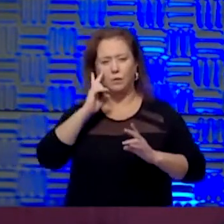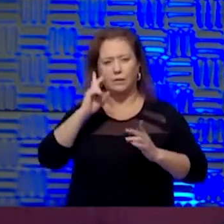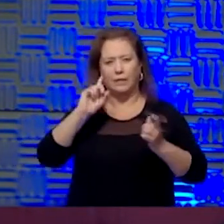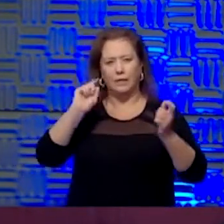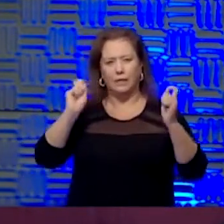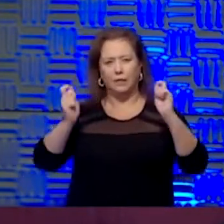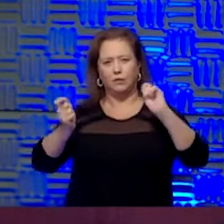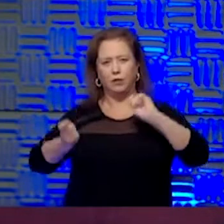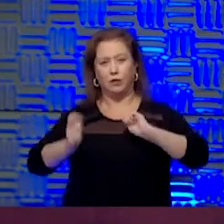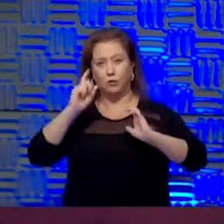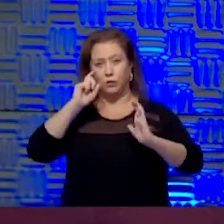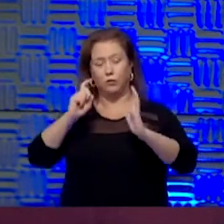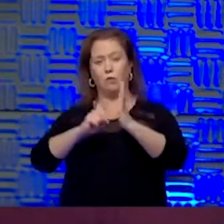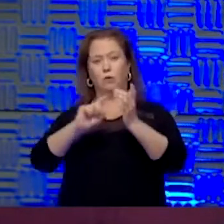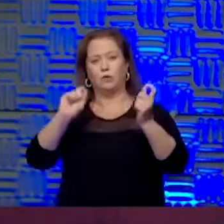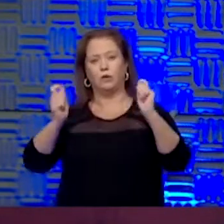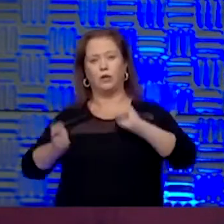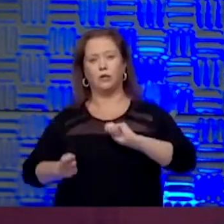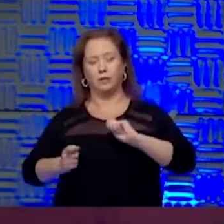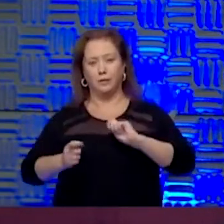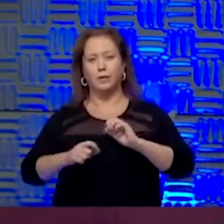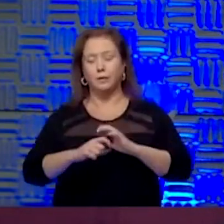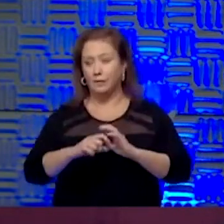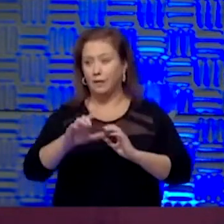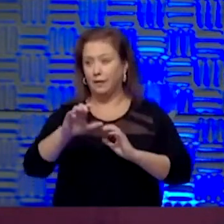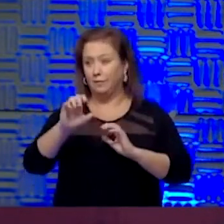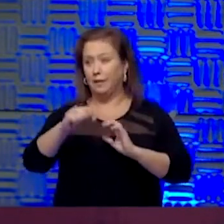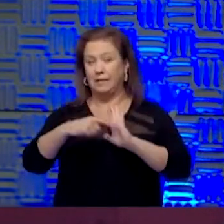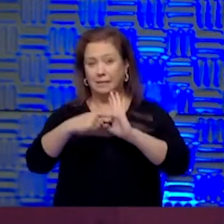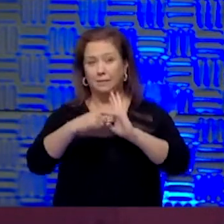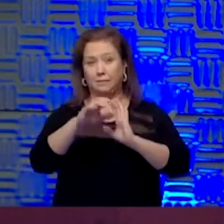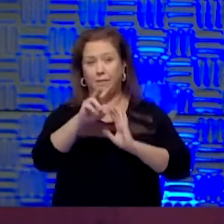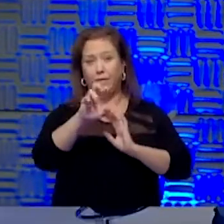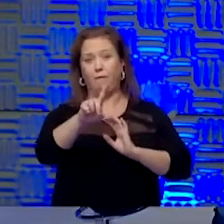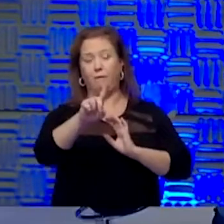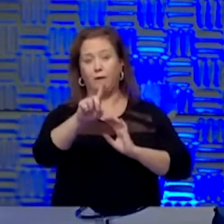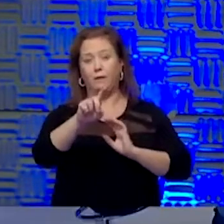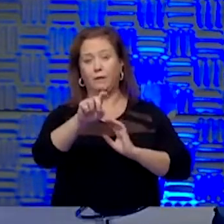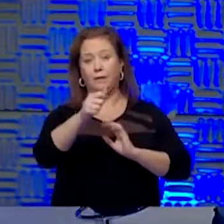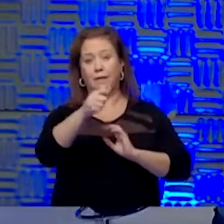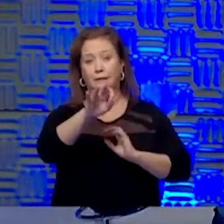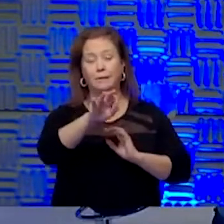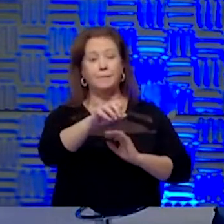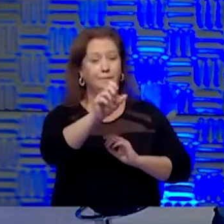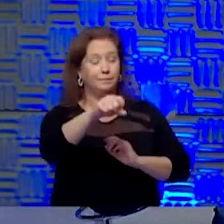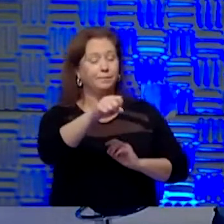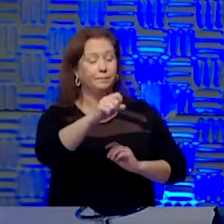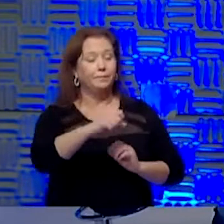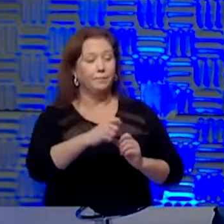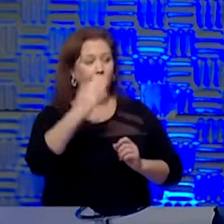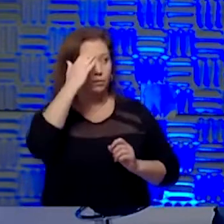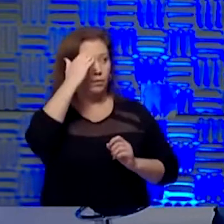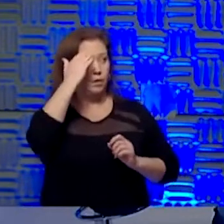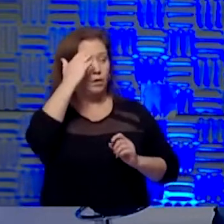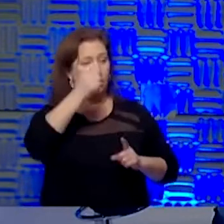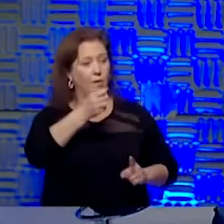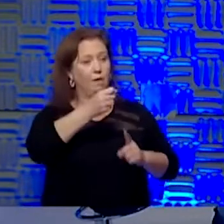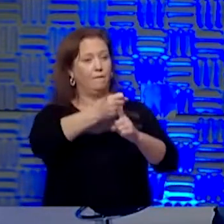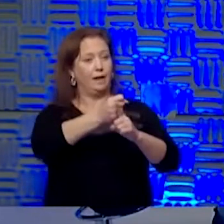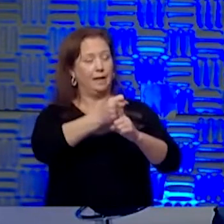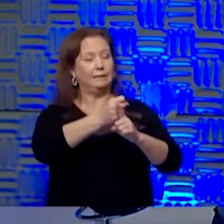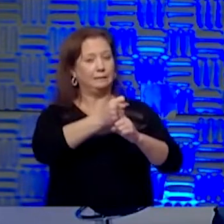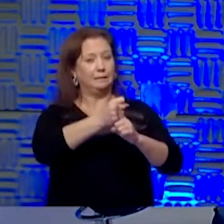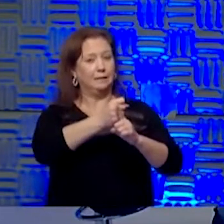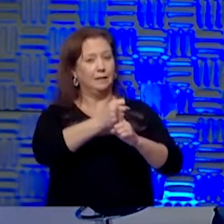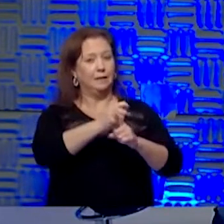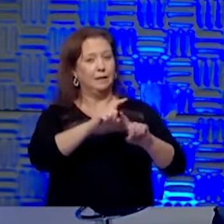behavior, that can be a symptom, Dana, of COVID-19. Absolutely. I mean, yes, we know that it affects different